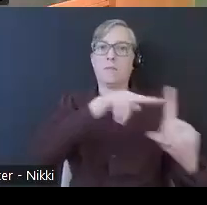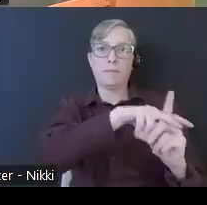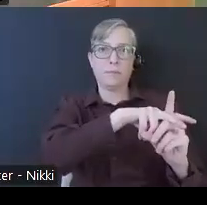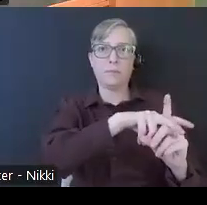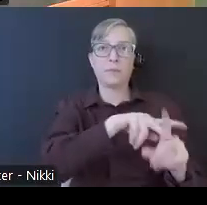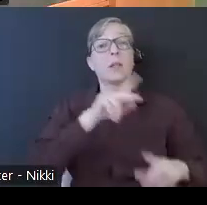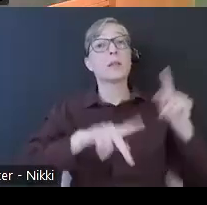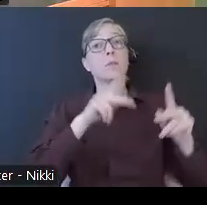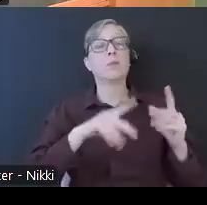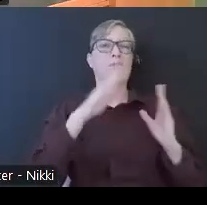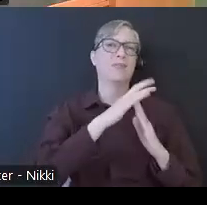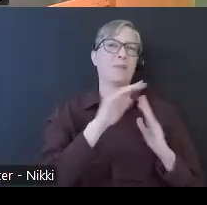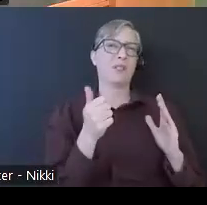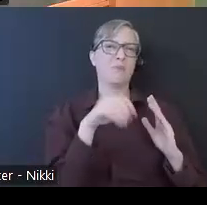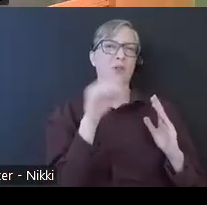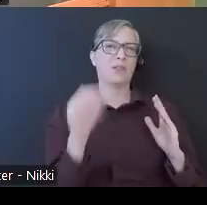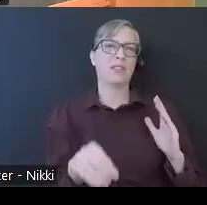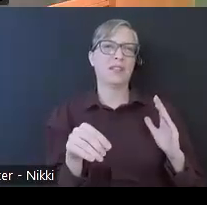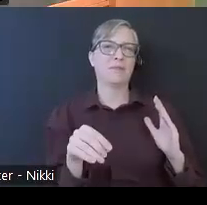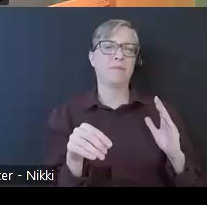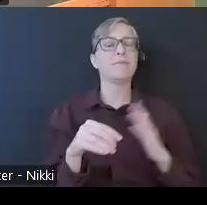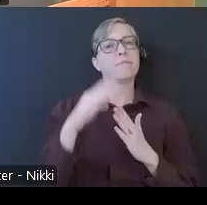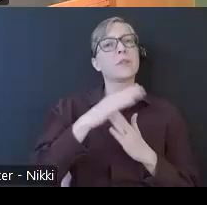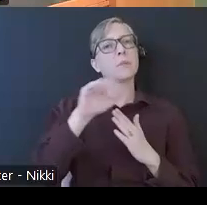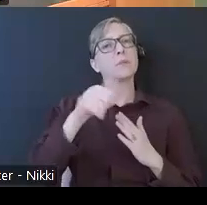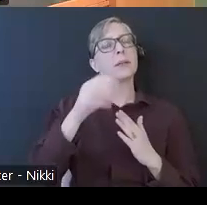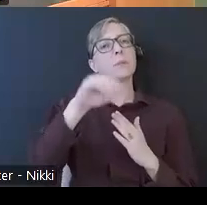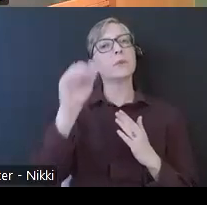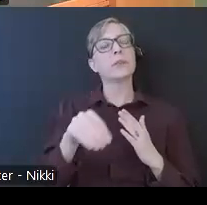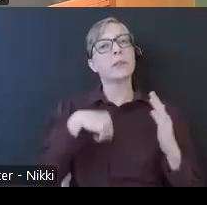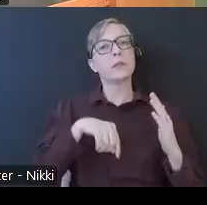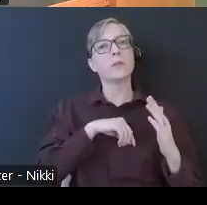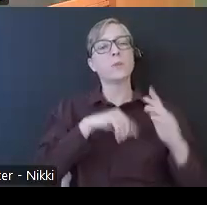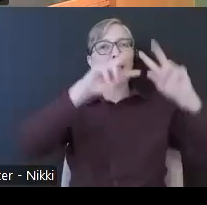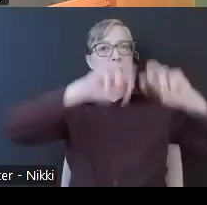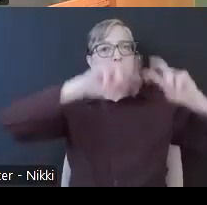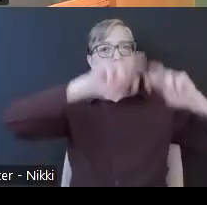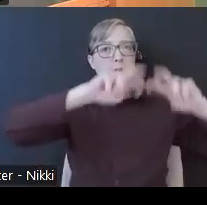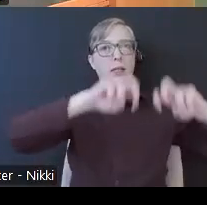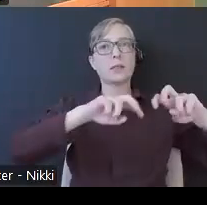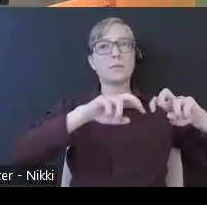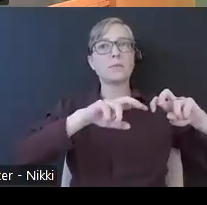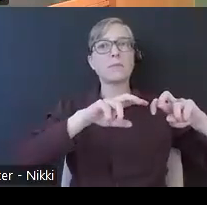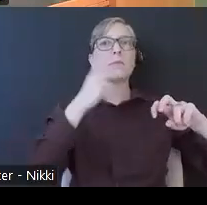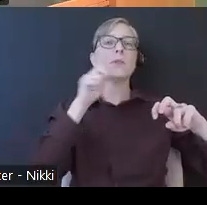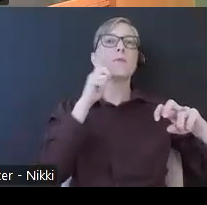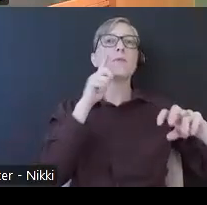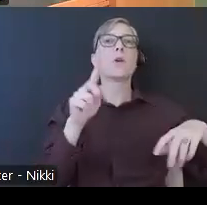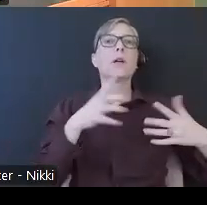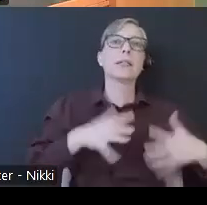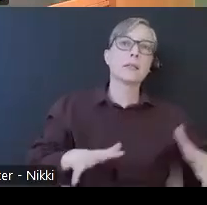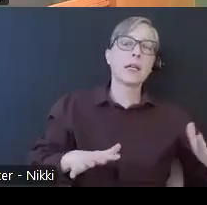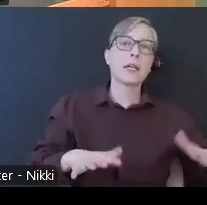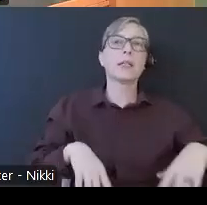analyze 1%, so we combined the top 10%. There were significant improvements or reductions in anxiety symptoms